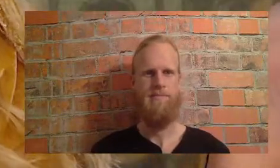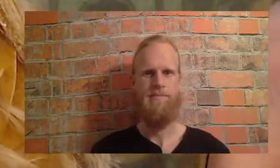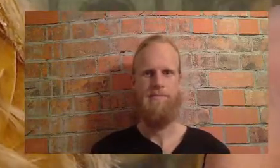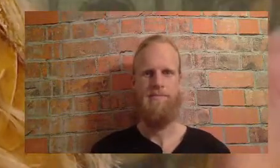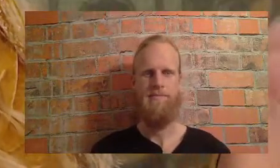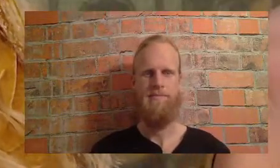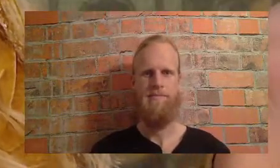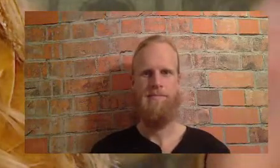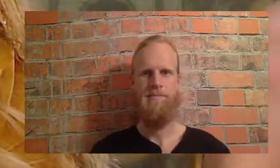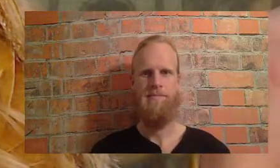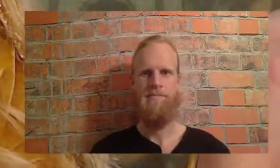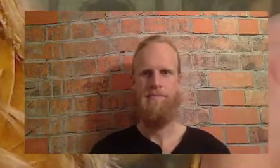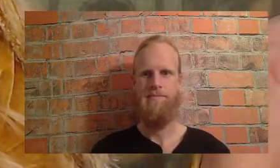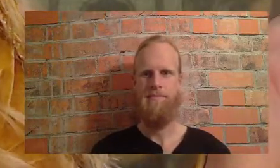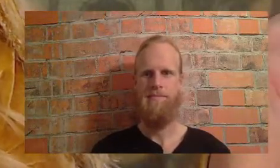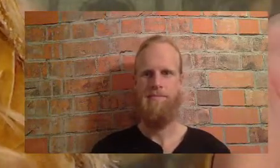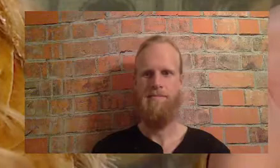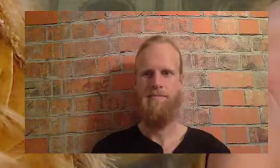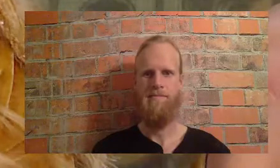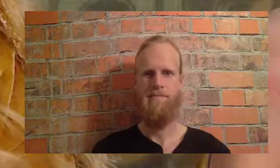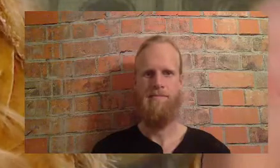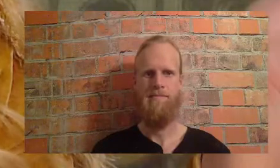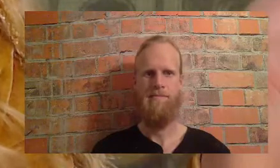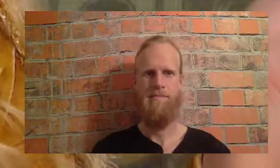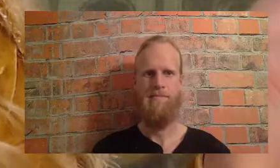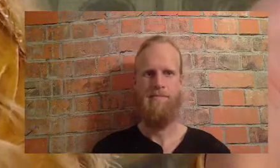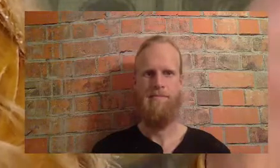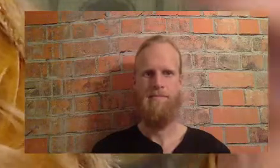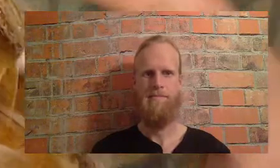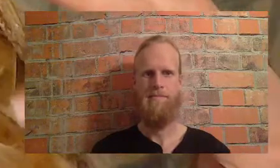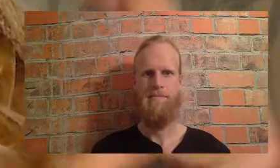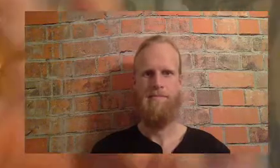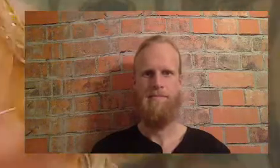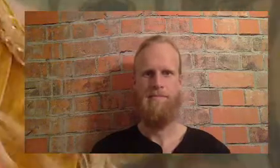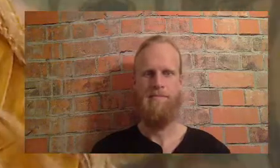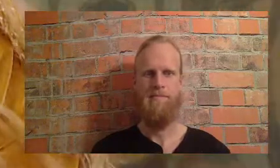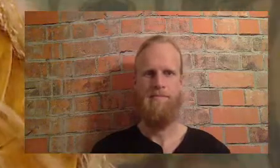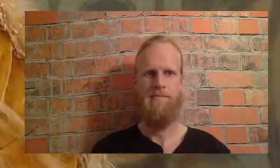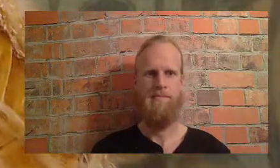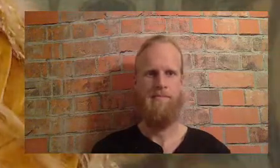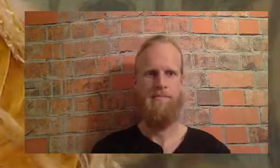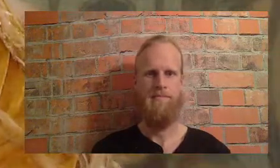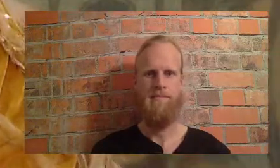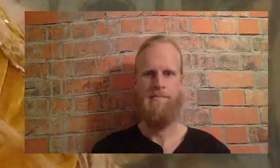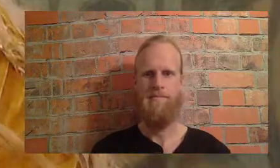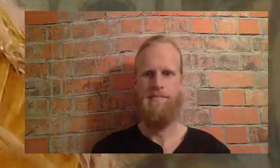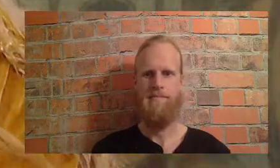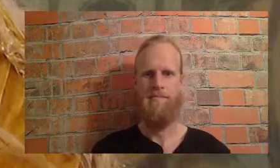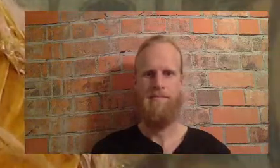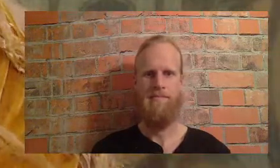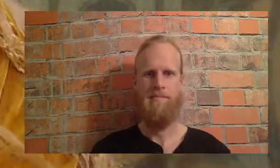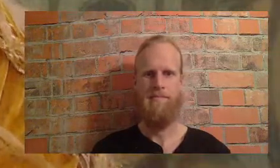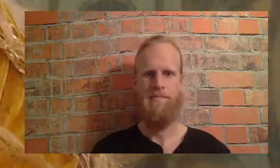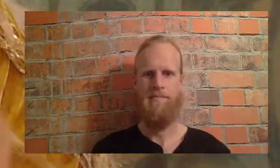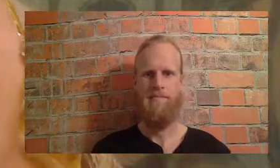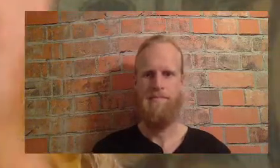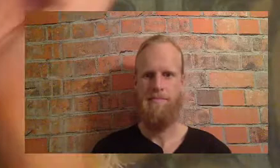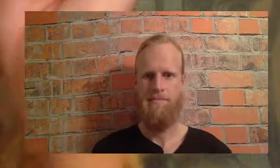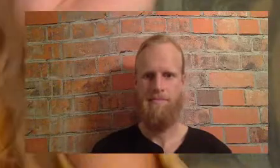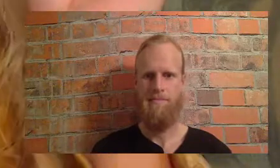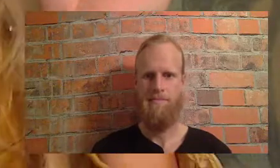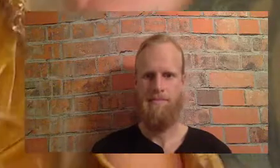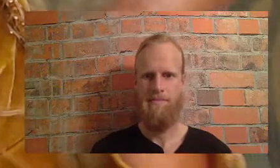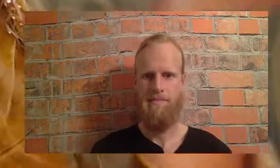heal all kinds of things that even doctors didn't know what to do with through learning how to manage their own consciousness and their